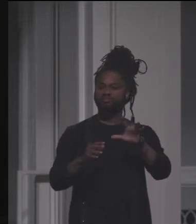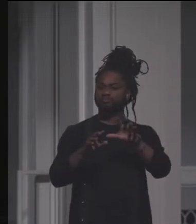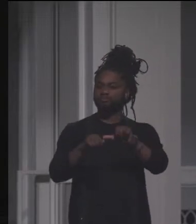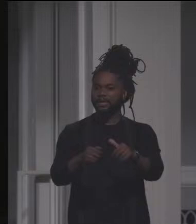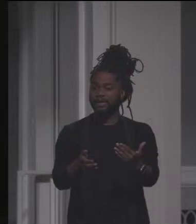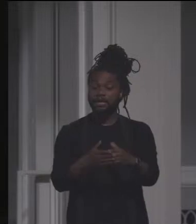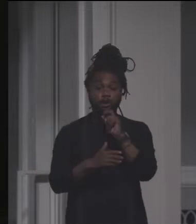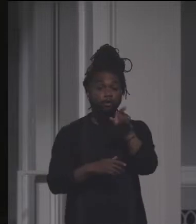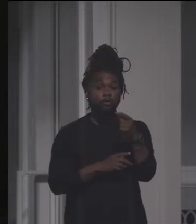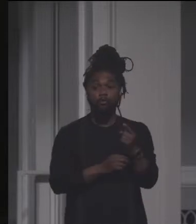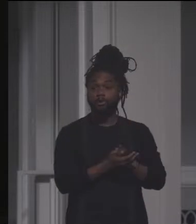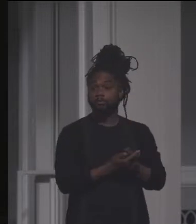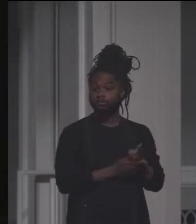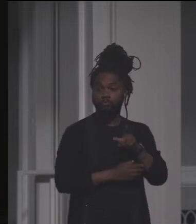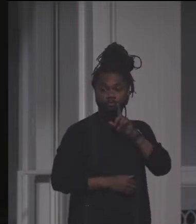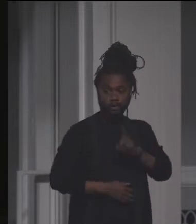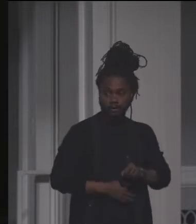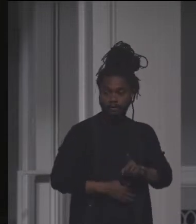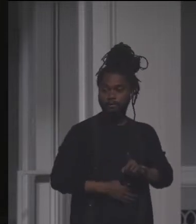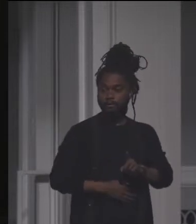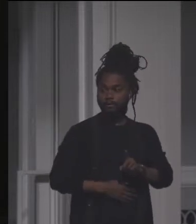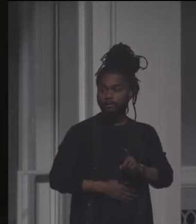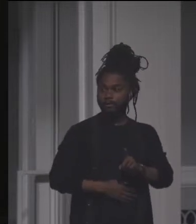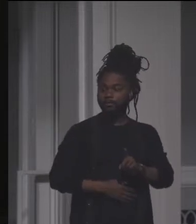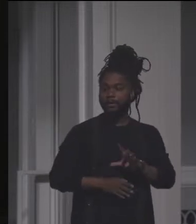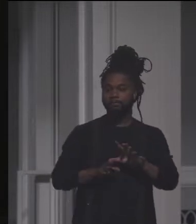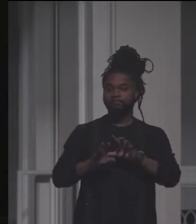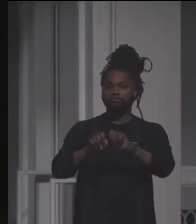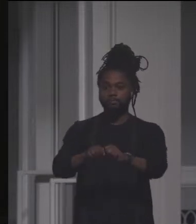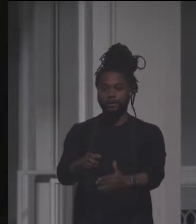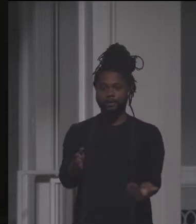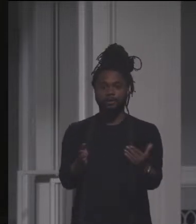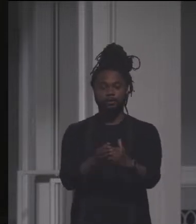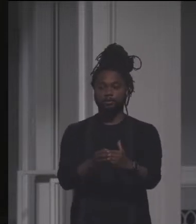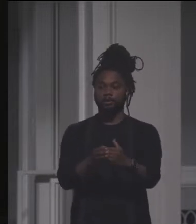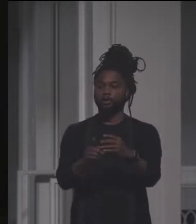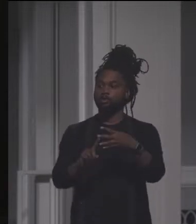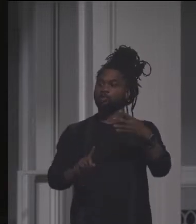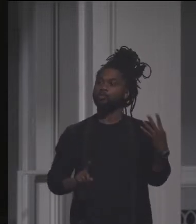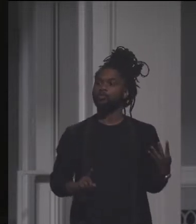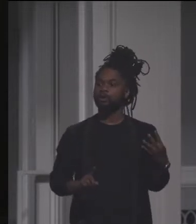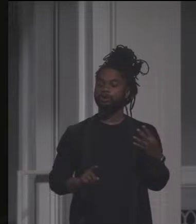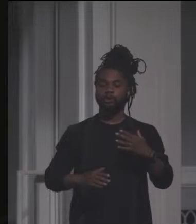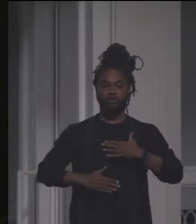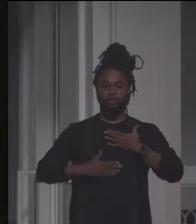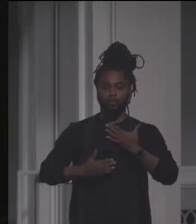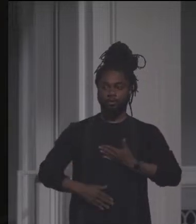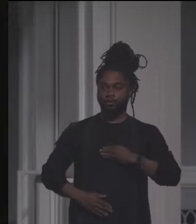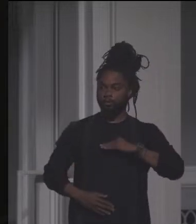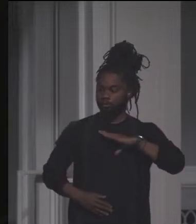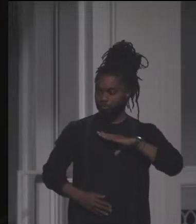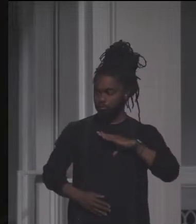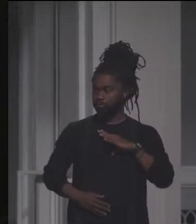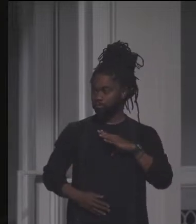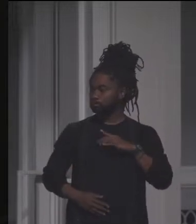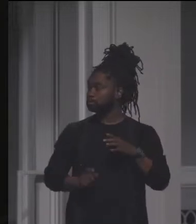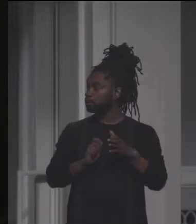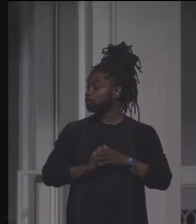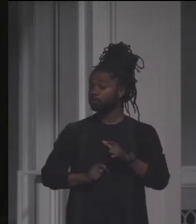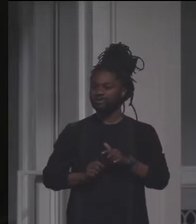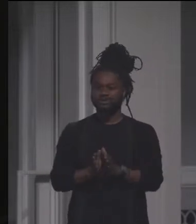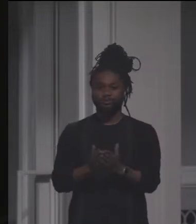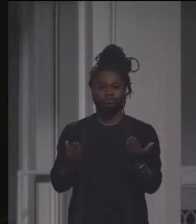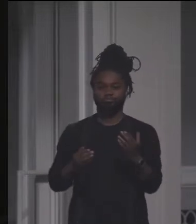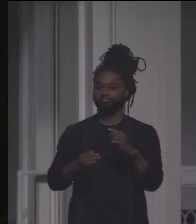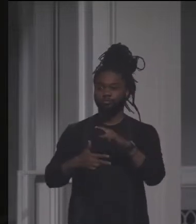reality. I'm retaking queer joy. I wrote this book. I wrote all these